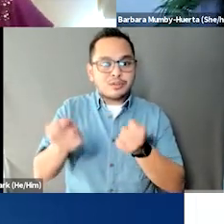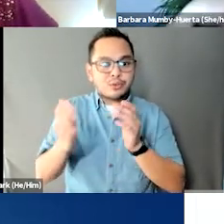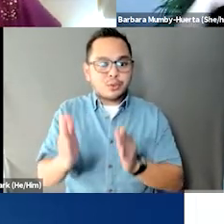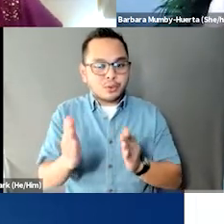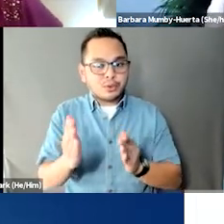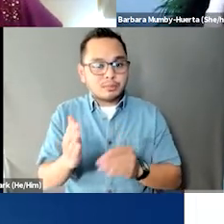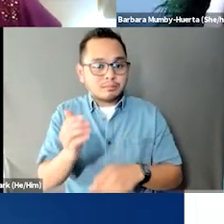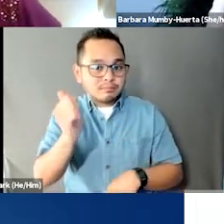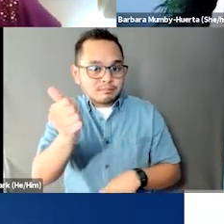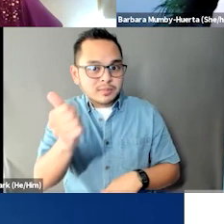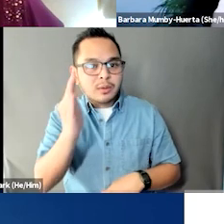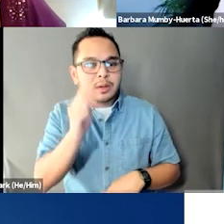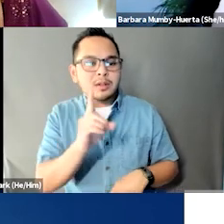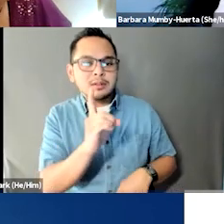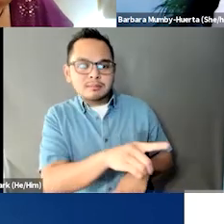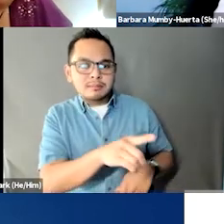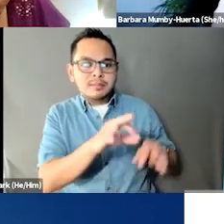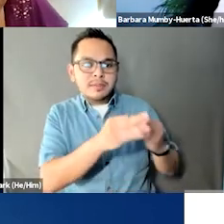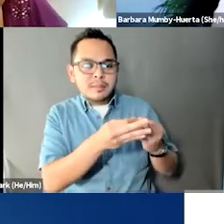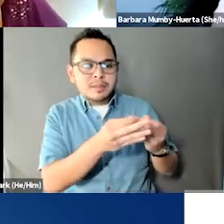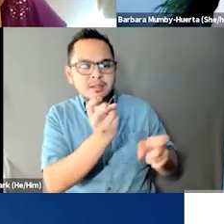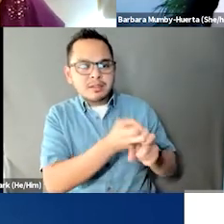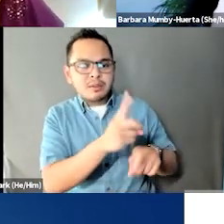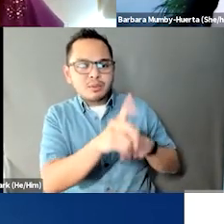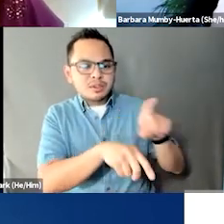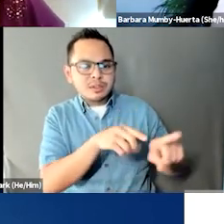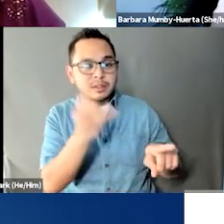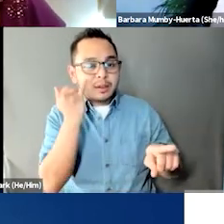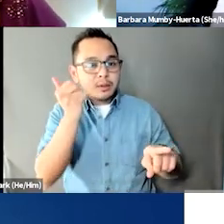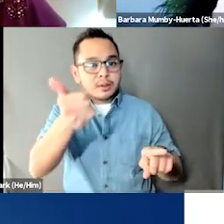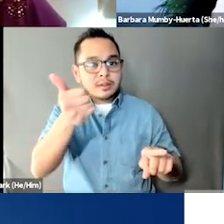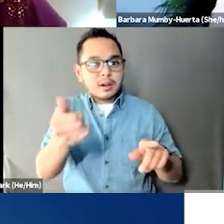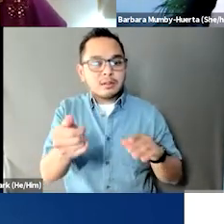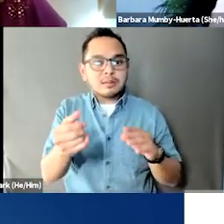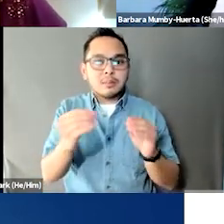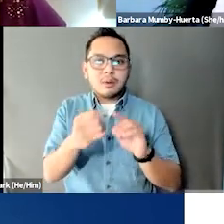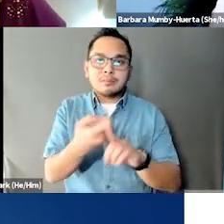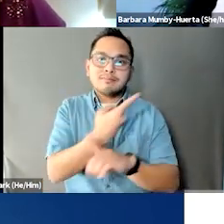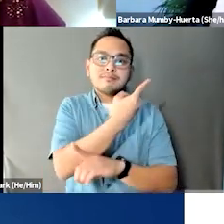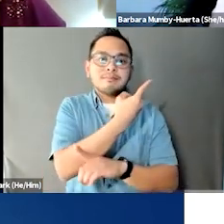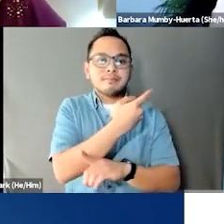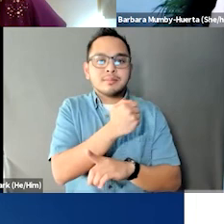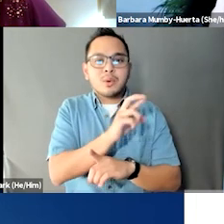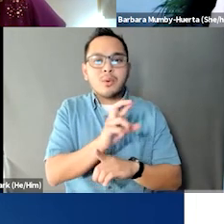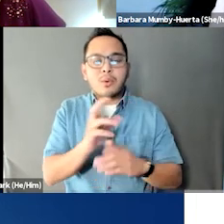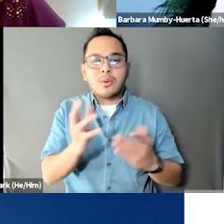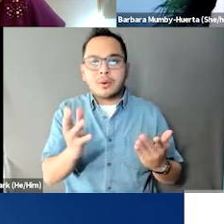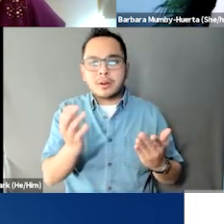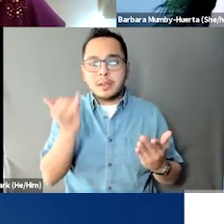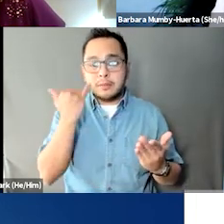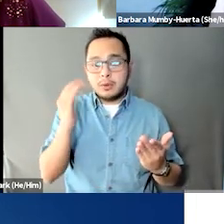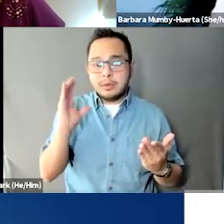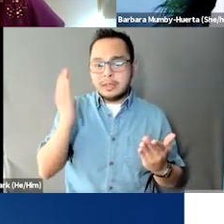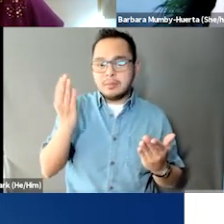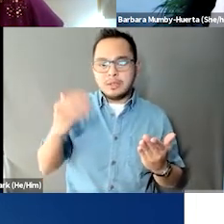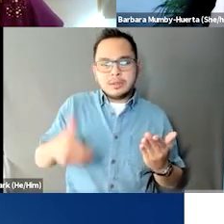one that asks the family tough questions, if you're the one that sticks out like a sore thumb, if you seem to know things that other